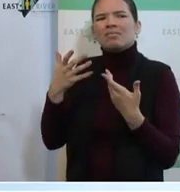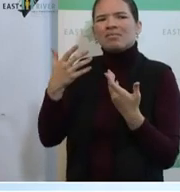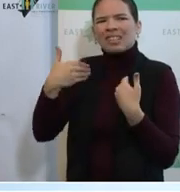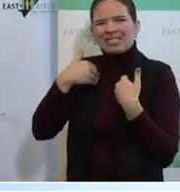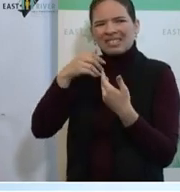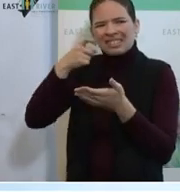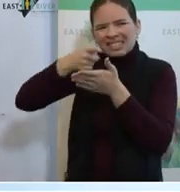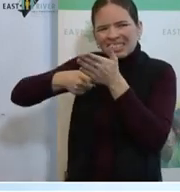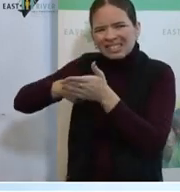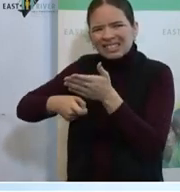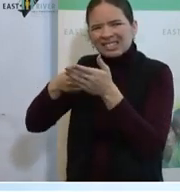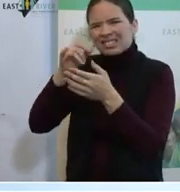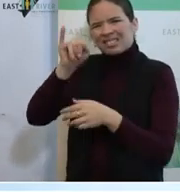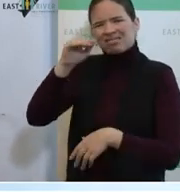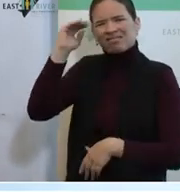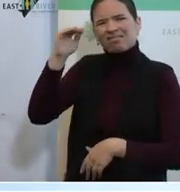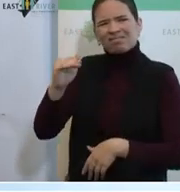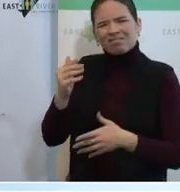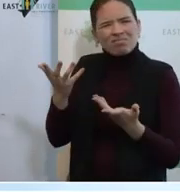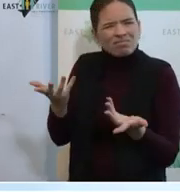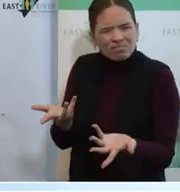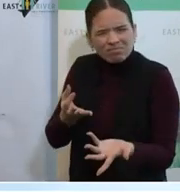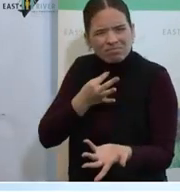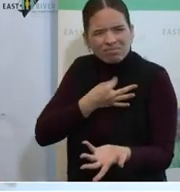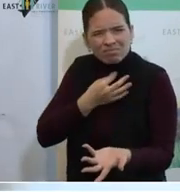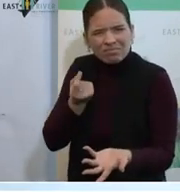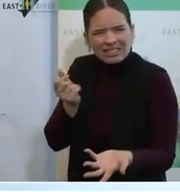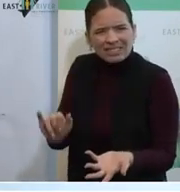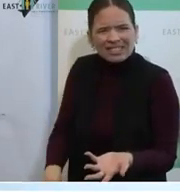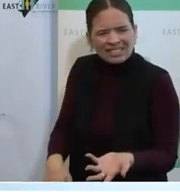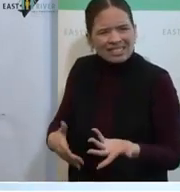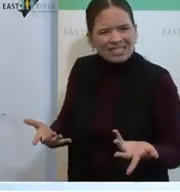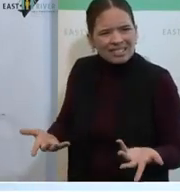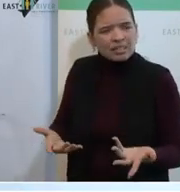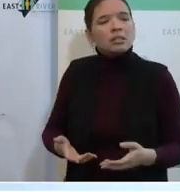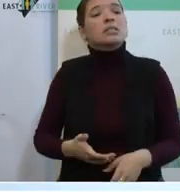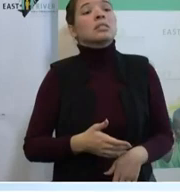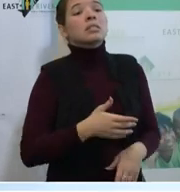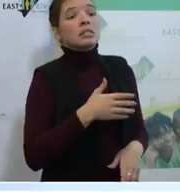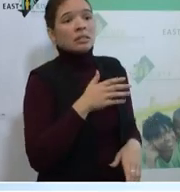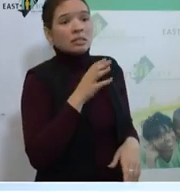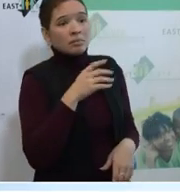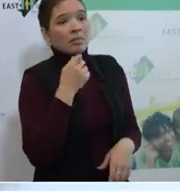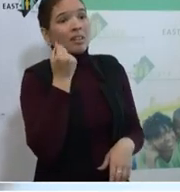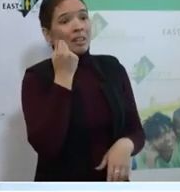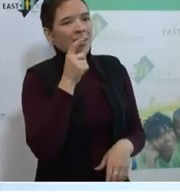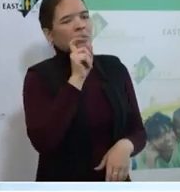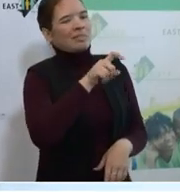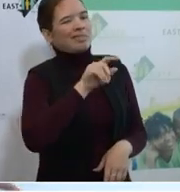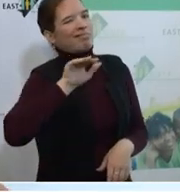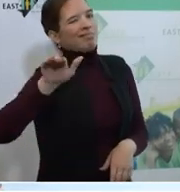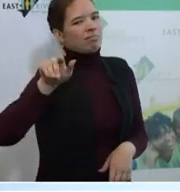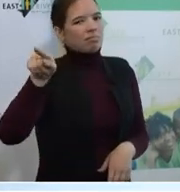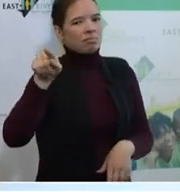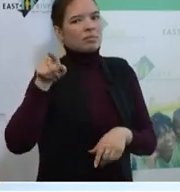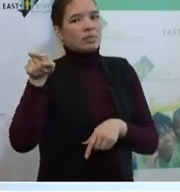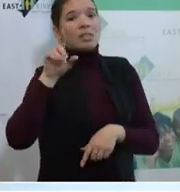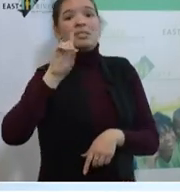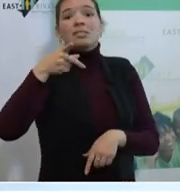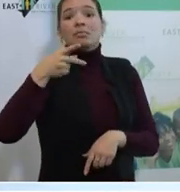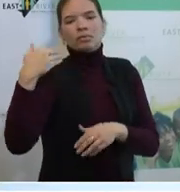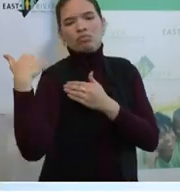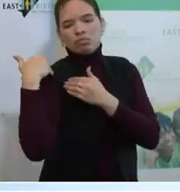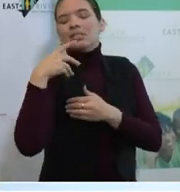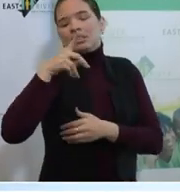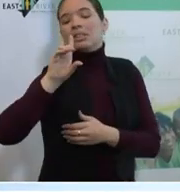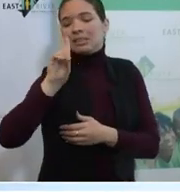ask DPR to respond to you about their programs that don't have fees or how the fees can be waived, because